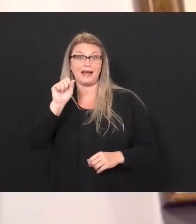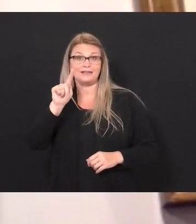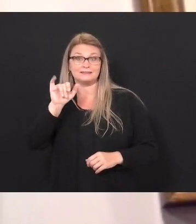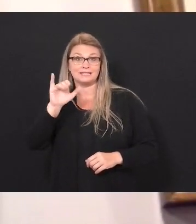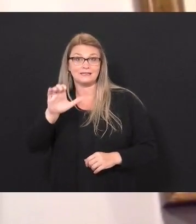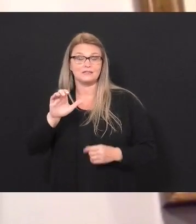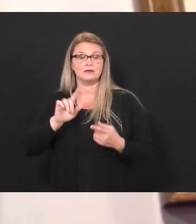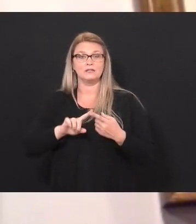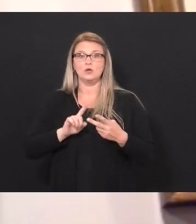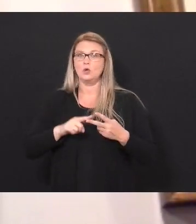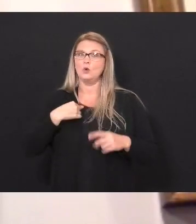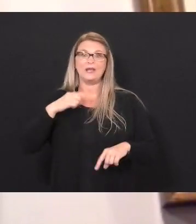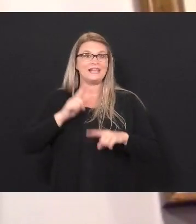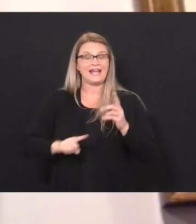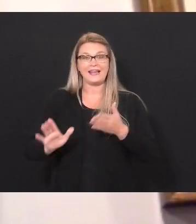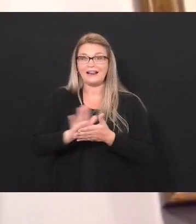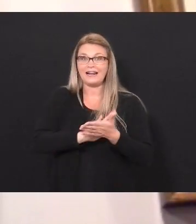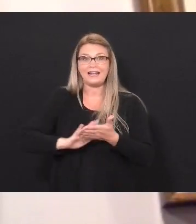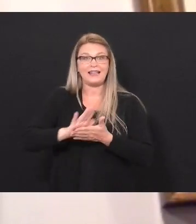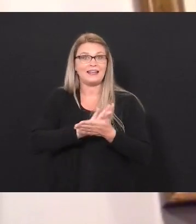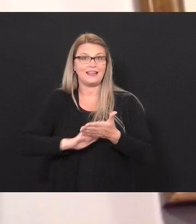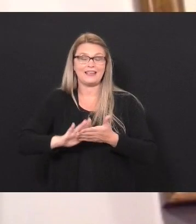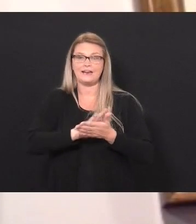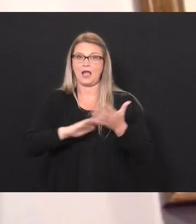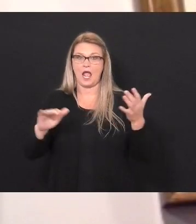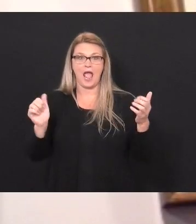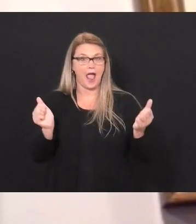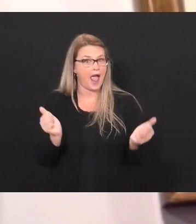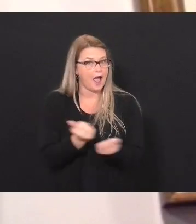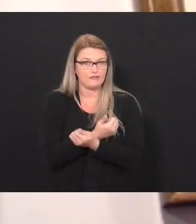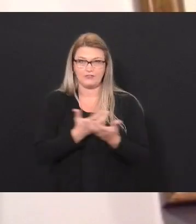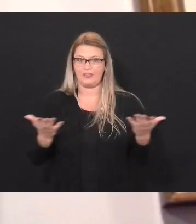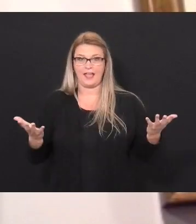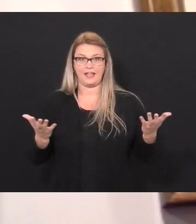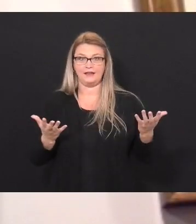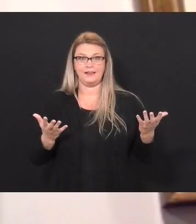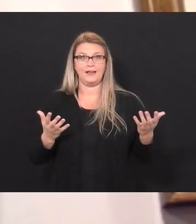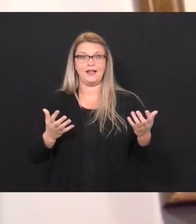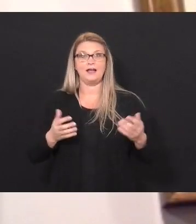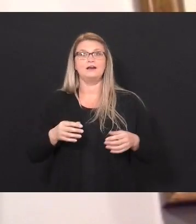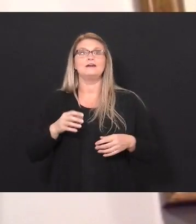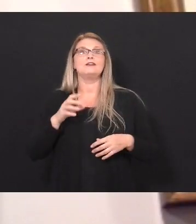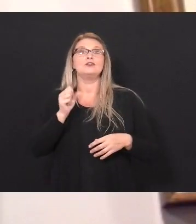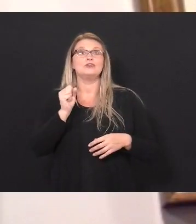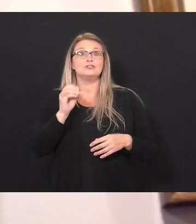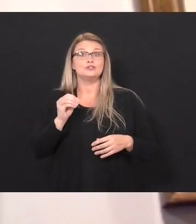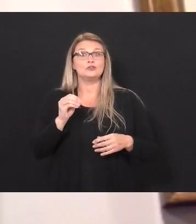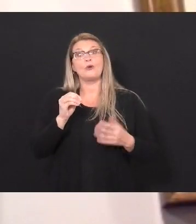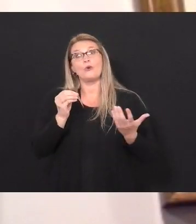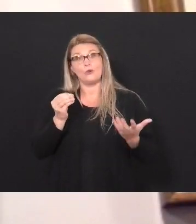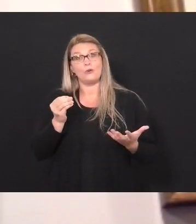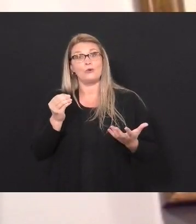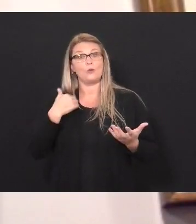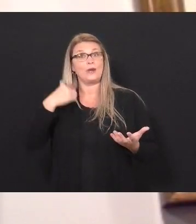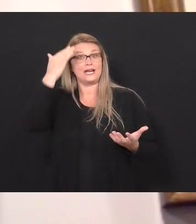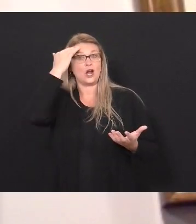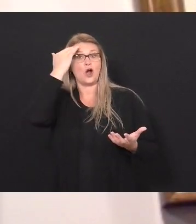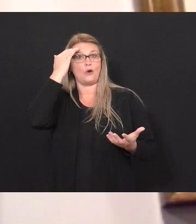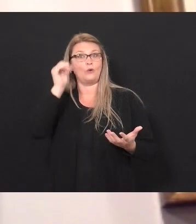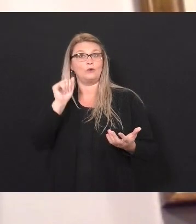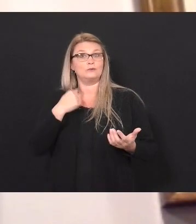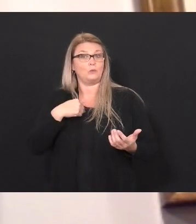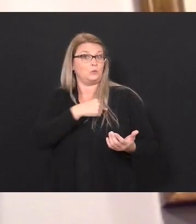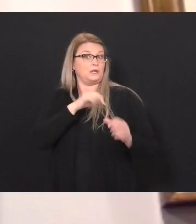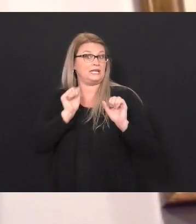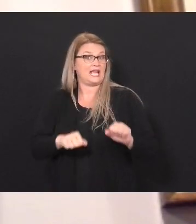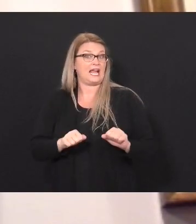can't necessarily clean everything and get away from the virus by not having it around us. We know that we can